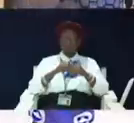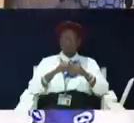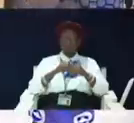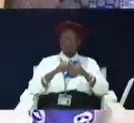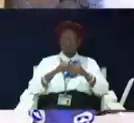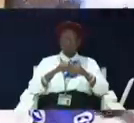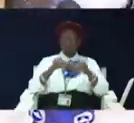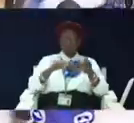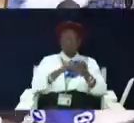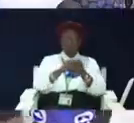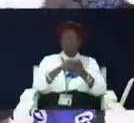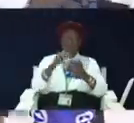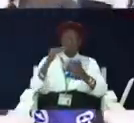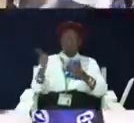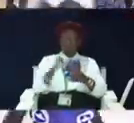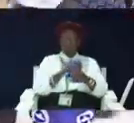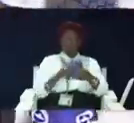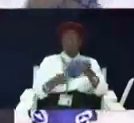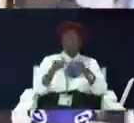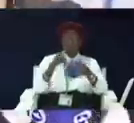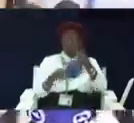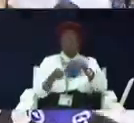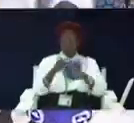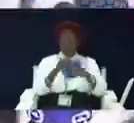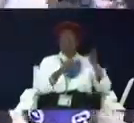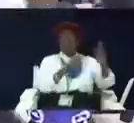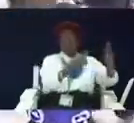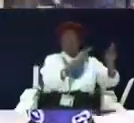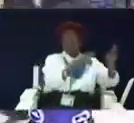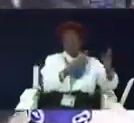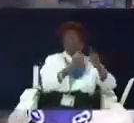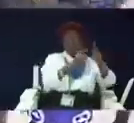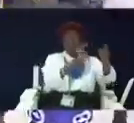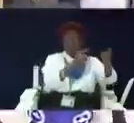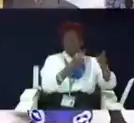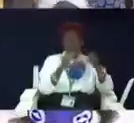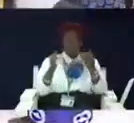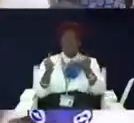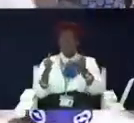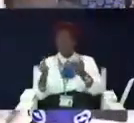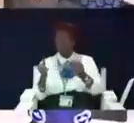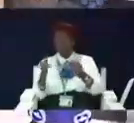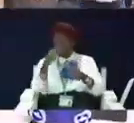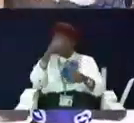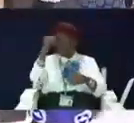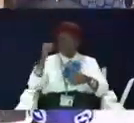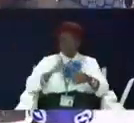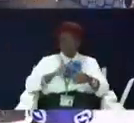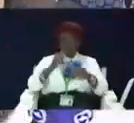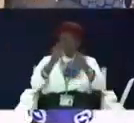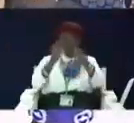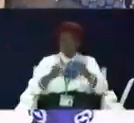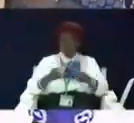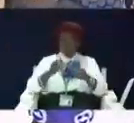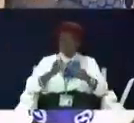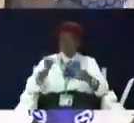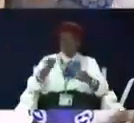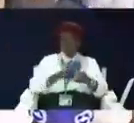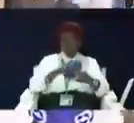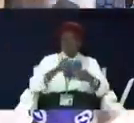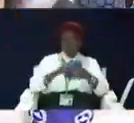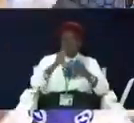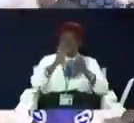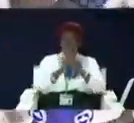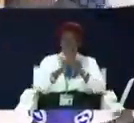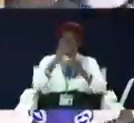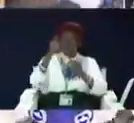Those of you who are coming, you need to hurry up now because I'm about to pray for healing, for salvation. Ẹjọ́ ẹ̀yin tí ẹ̀